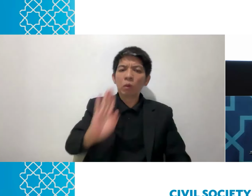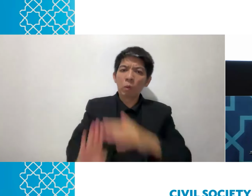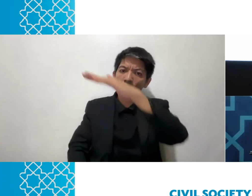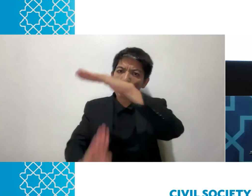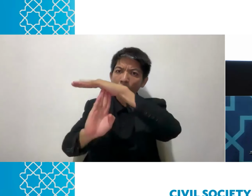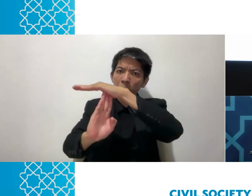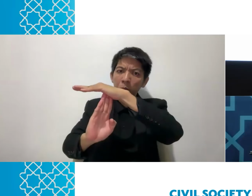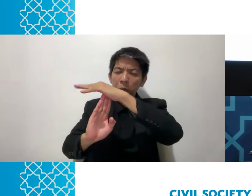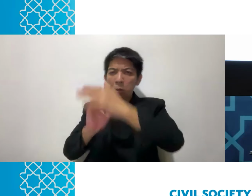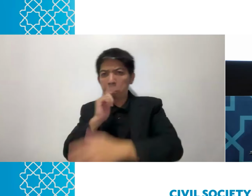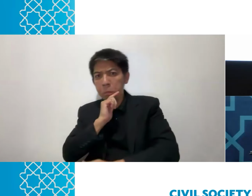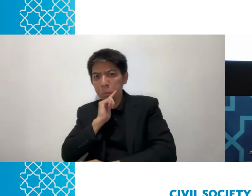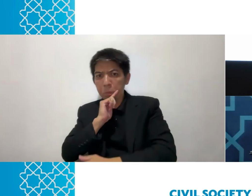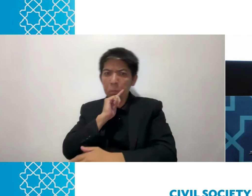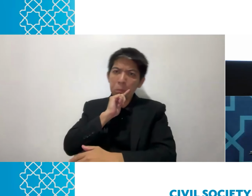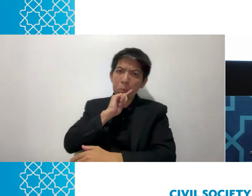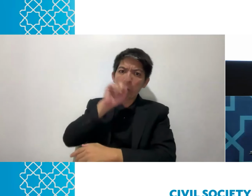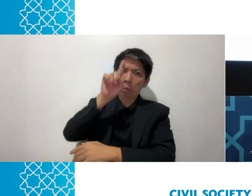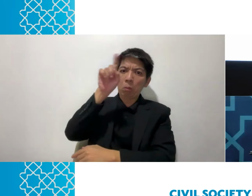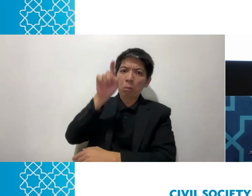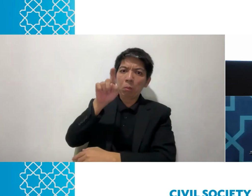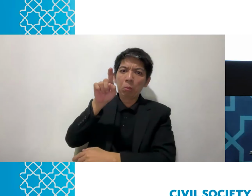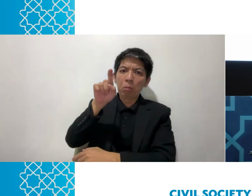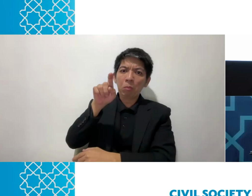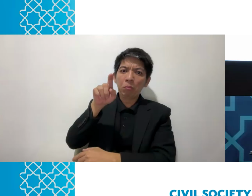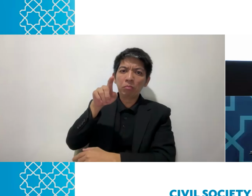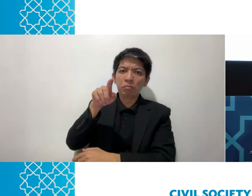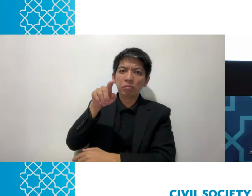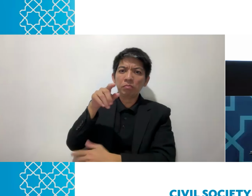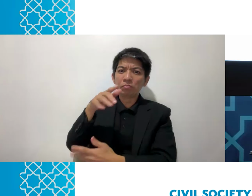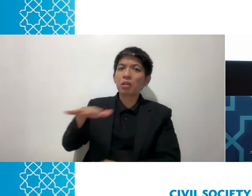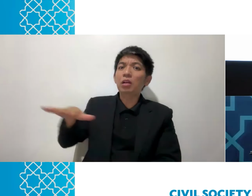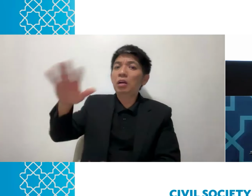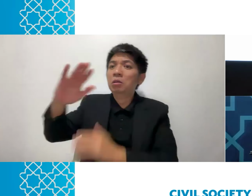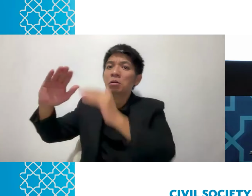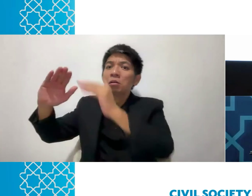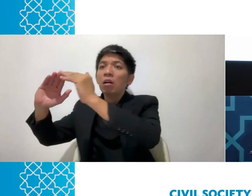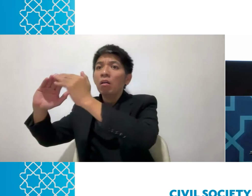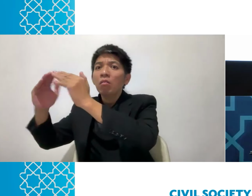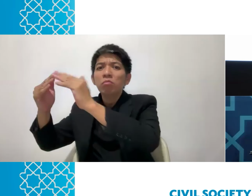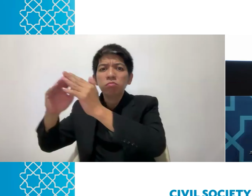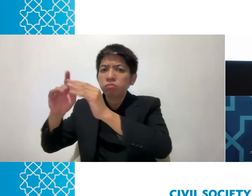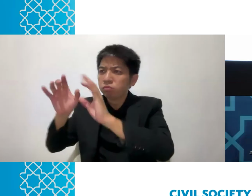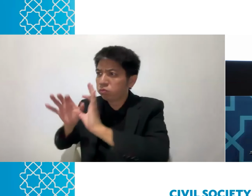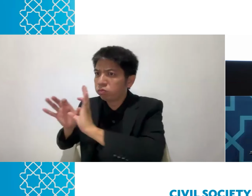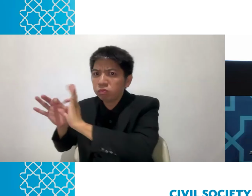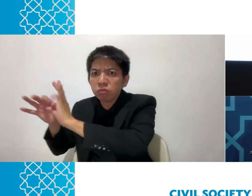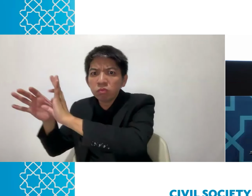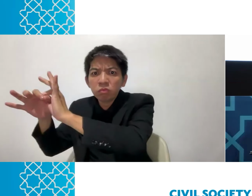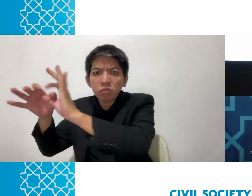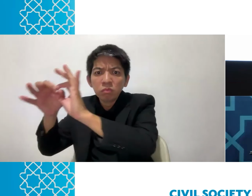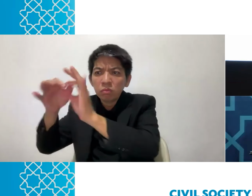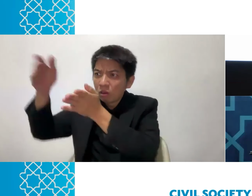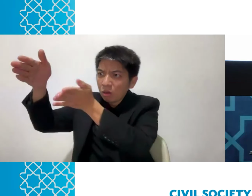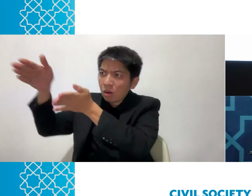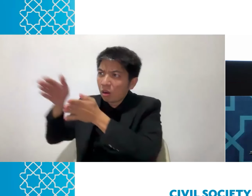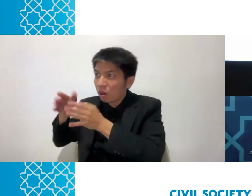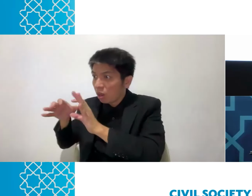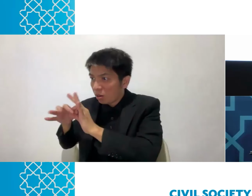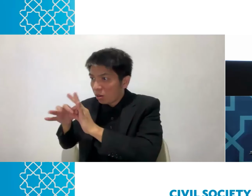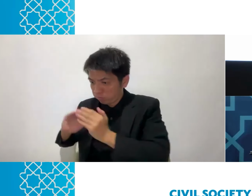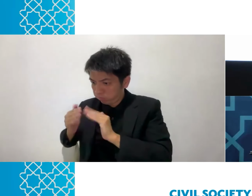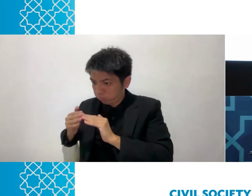how many villages by a certain target year. But actually, in the end,